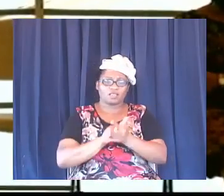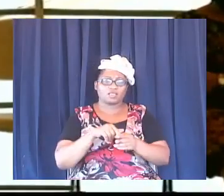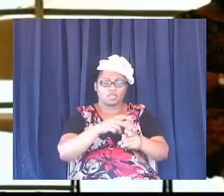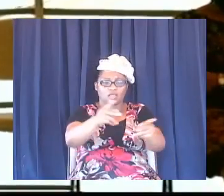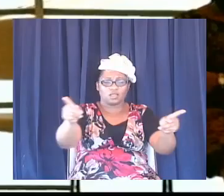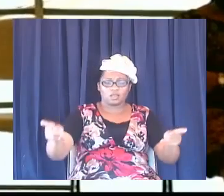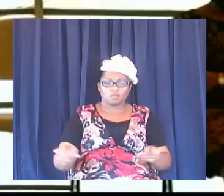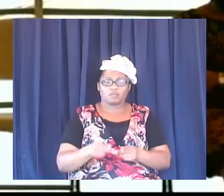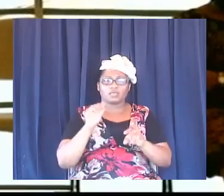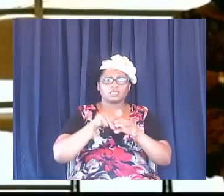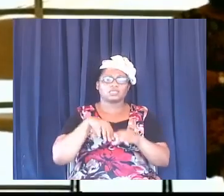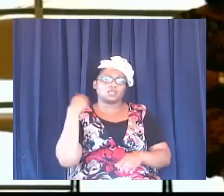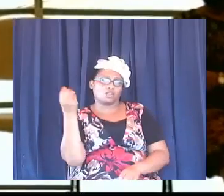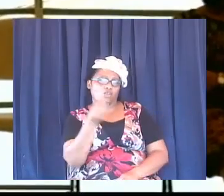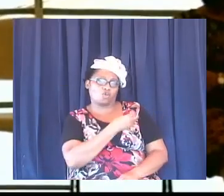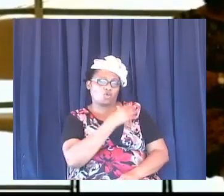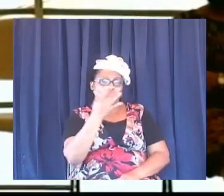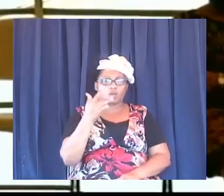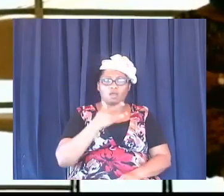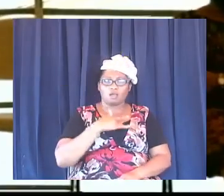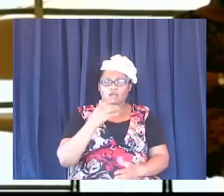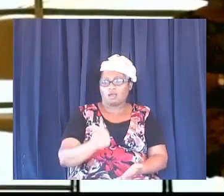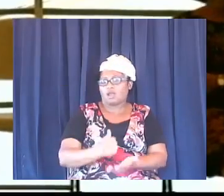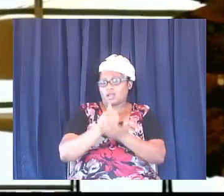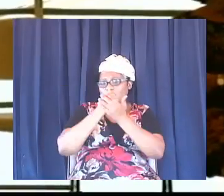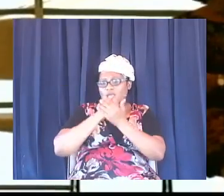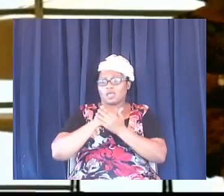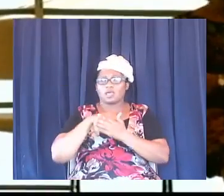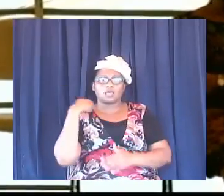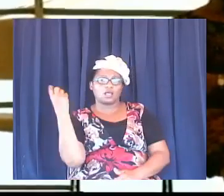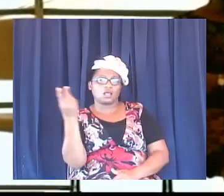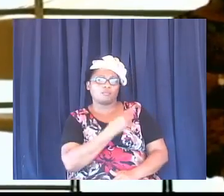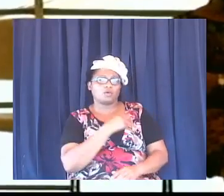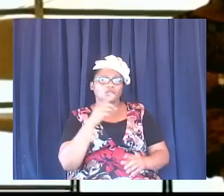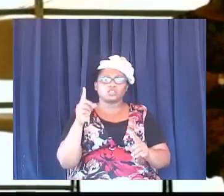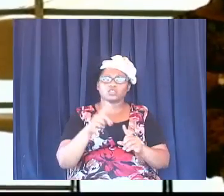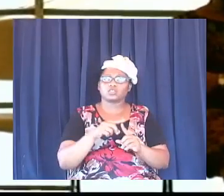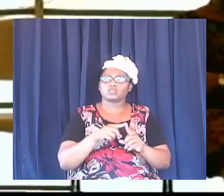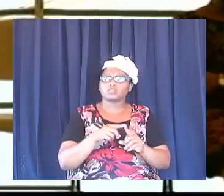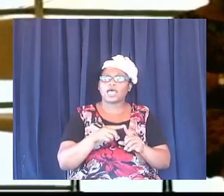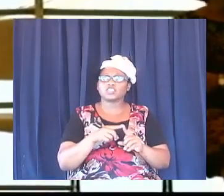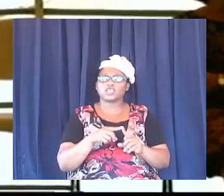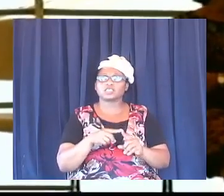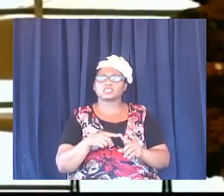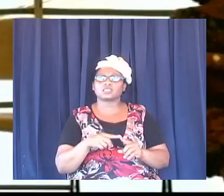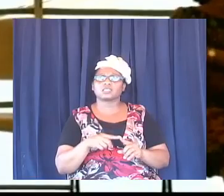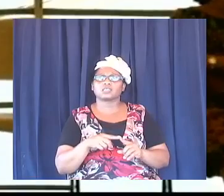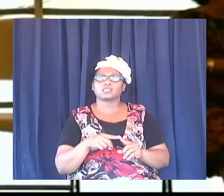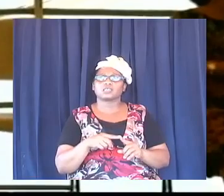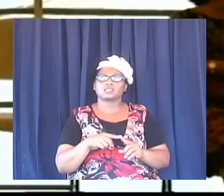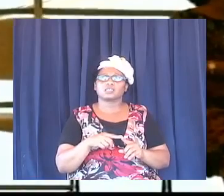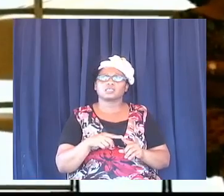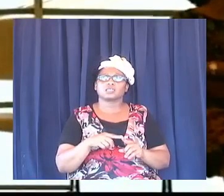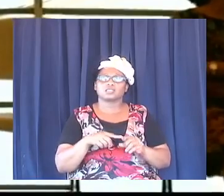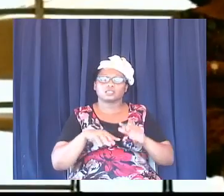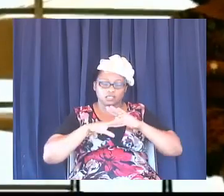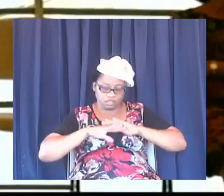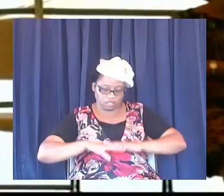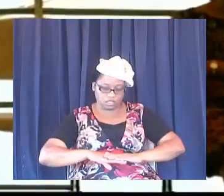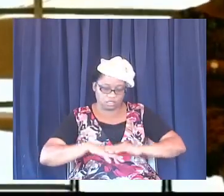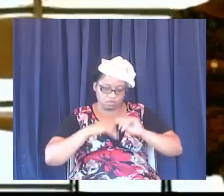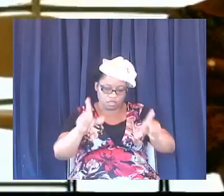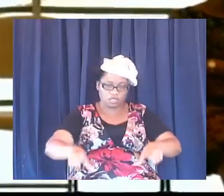us to digest the word and then to live accordingly. Therefore, mighty